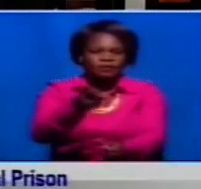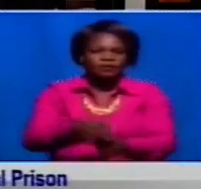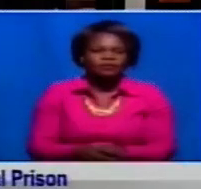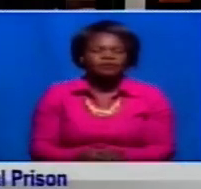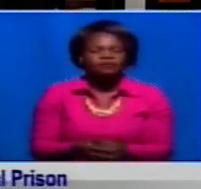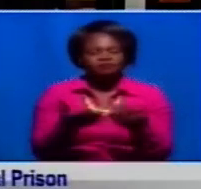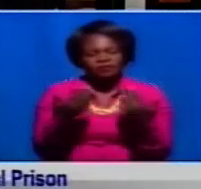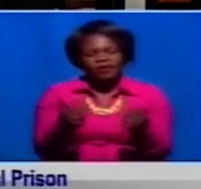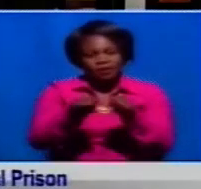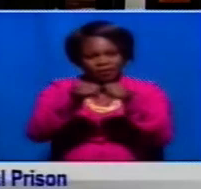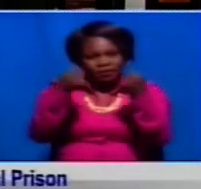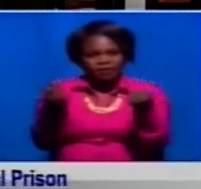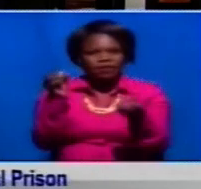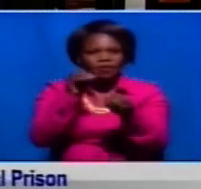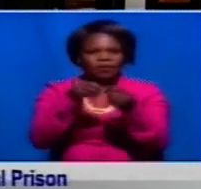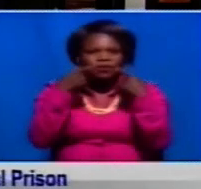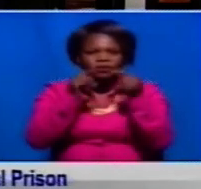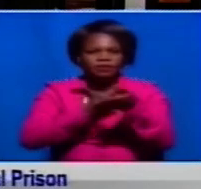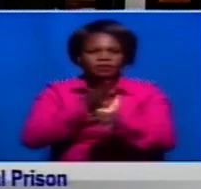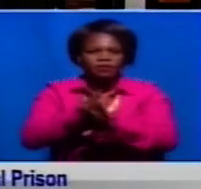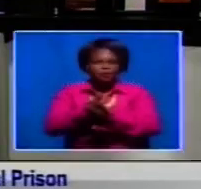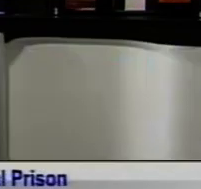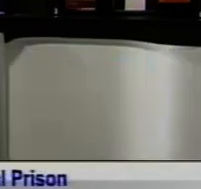Just now we take a break. More news after that.